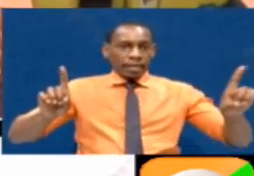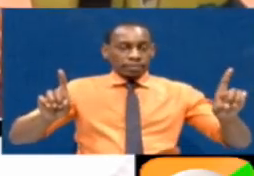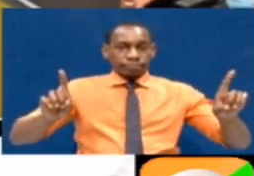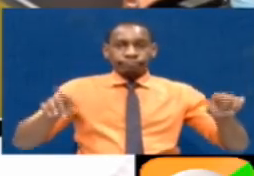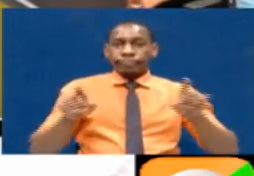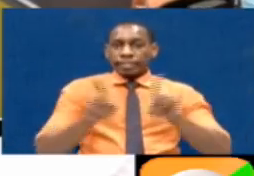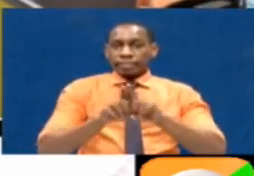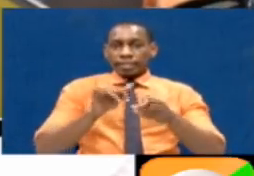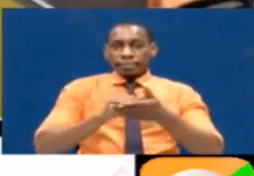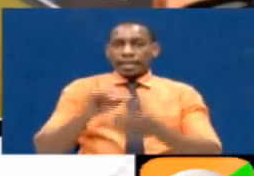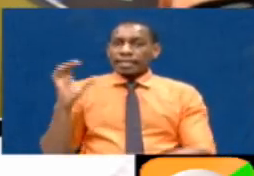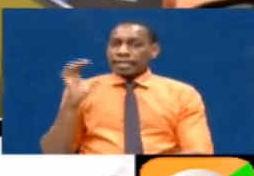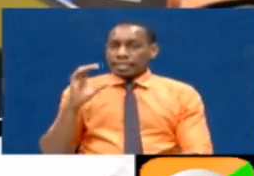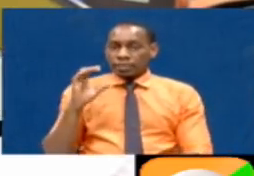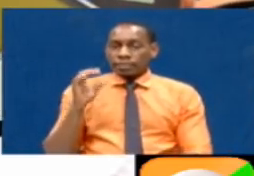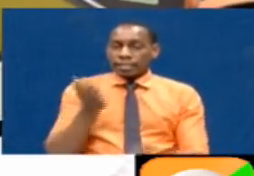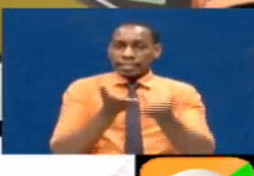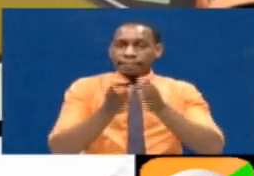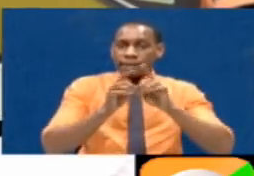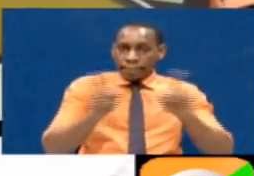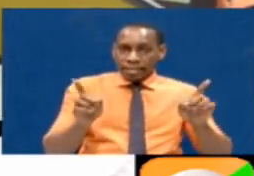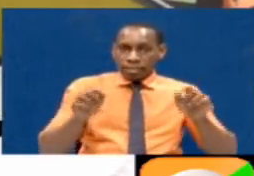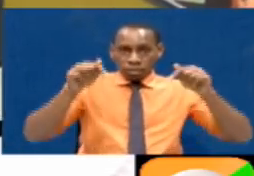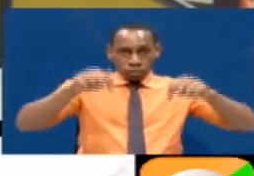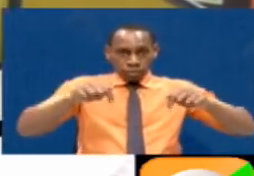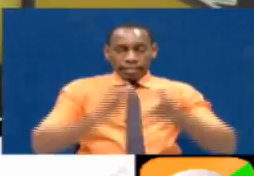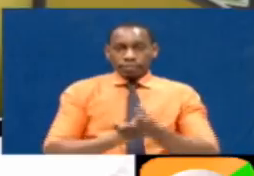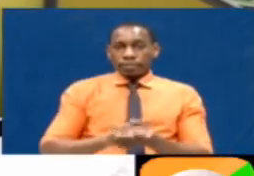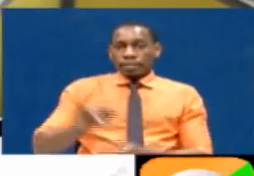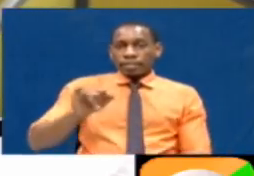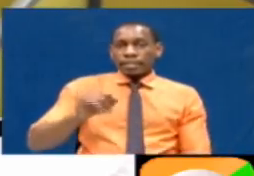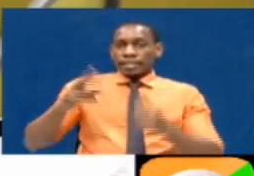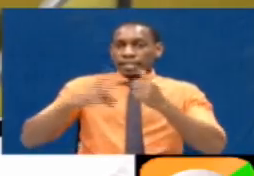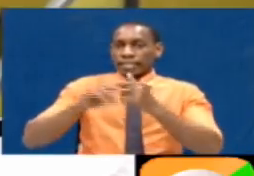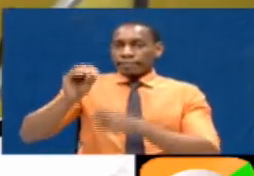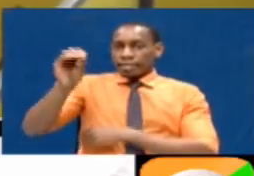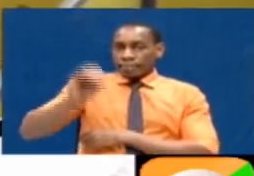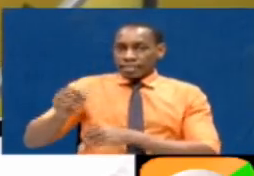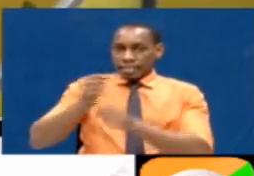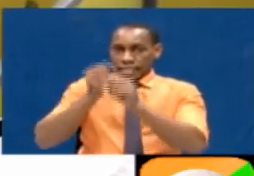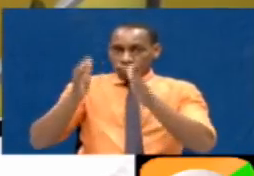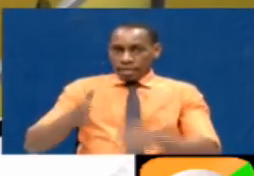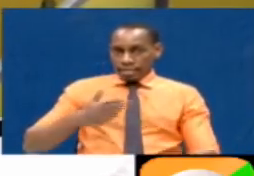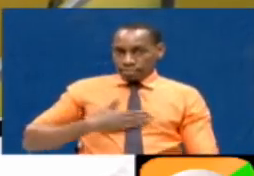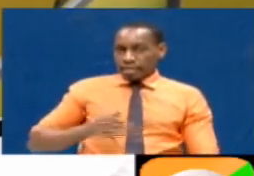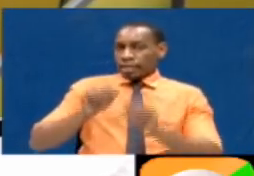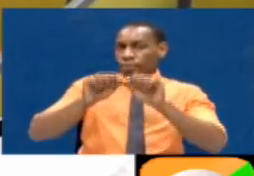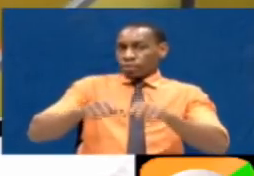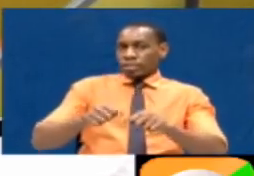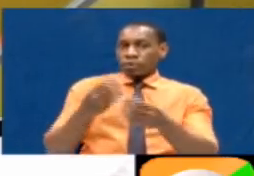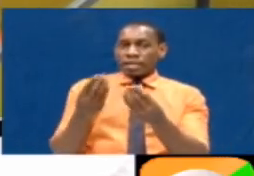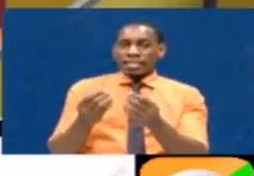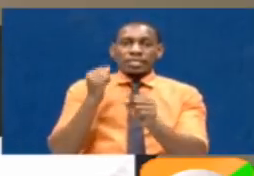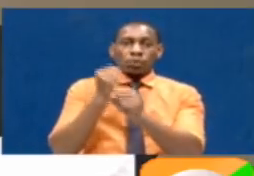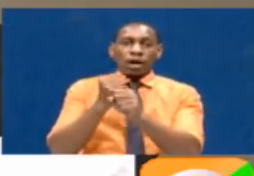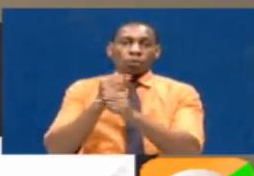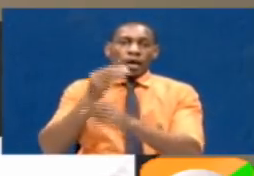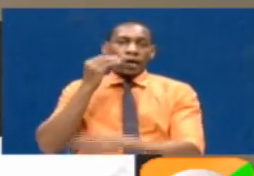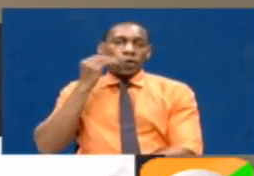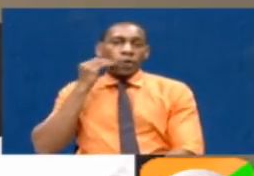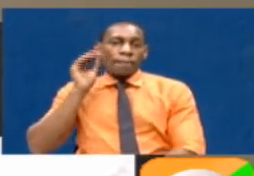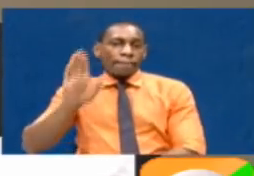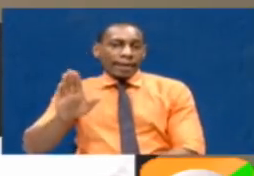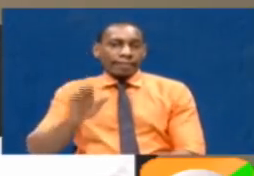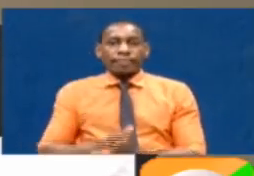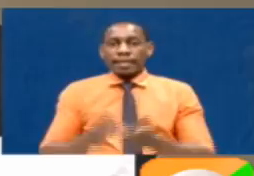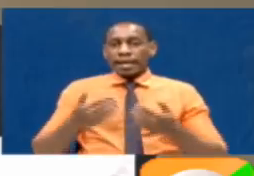and ensuring that our customers are served. But today, Jeff, 70% of our employees can easily work from home, and